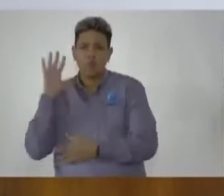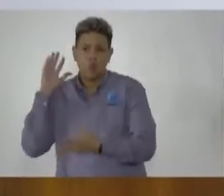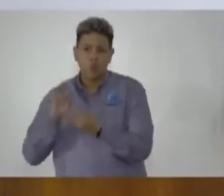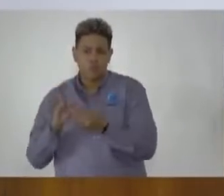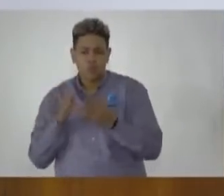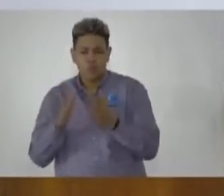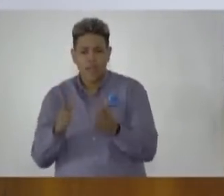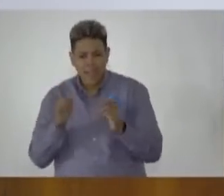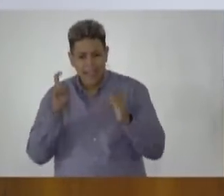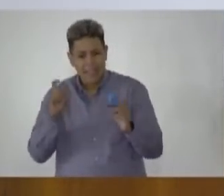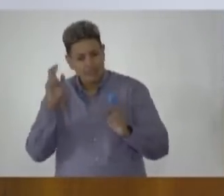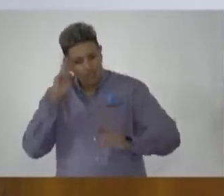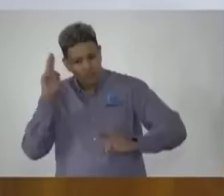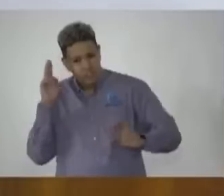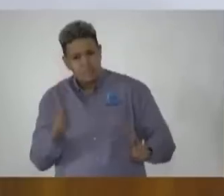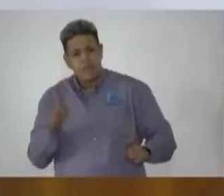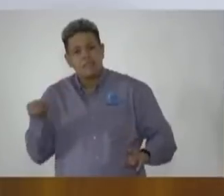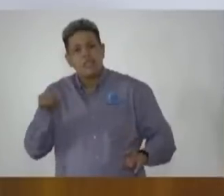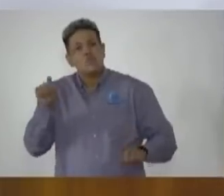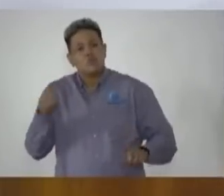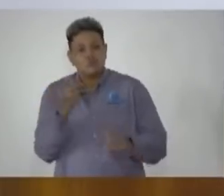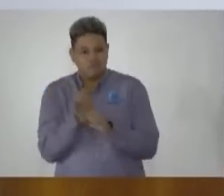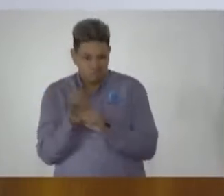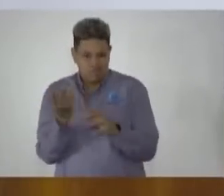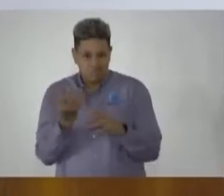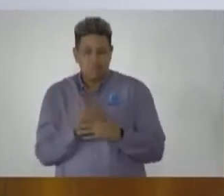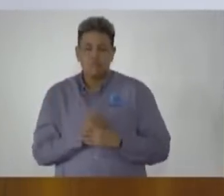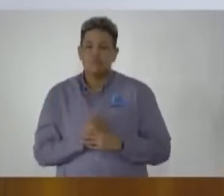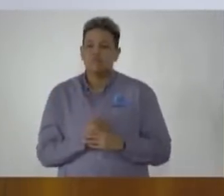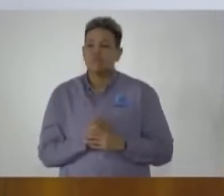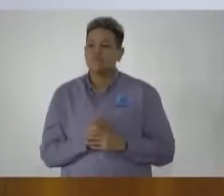the respect that they deserve.